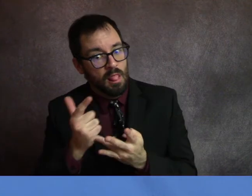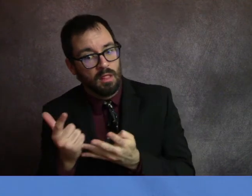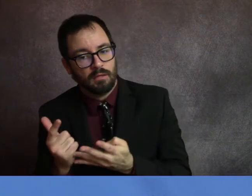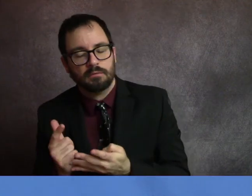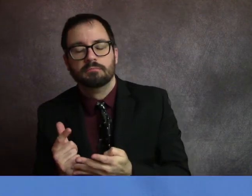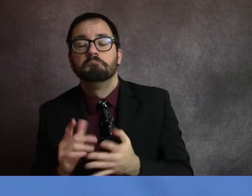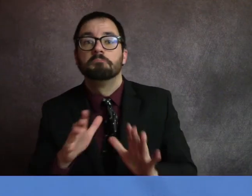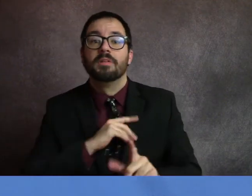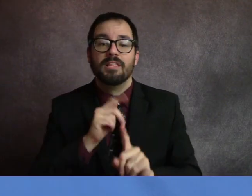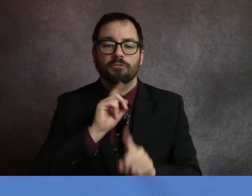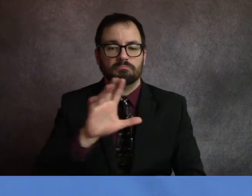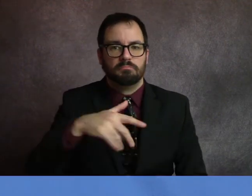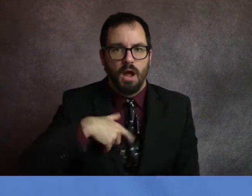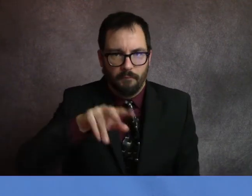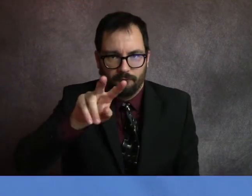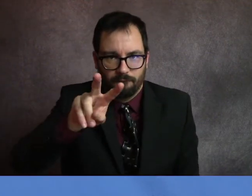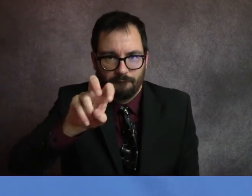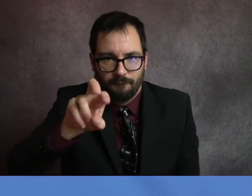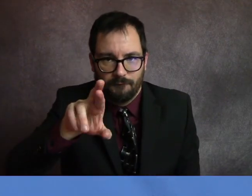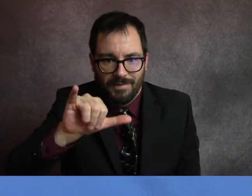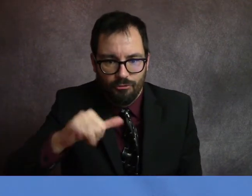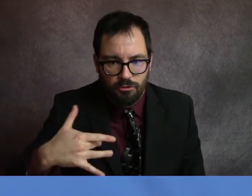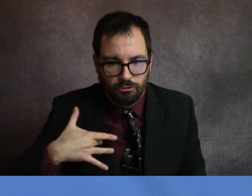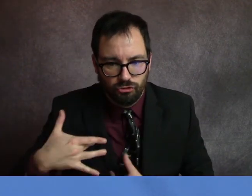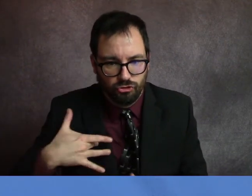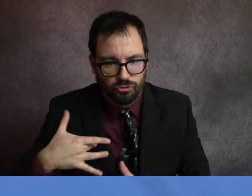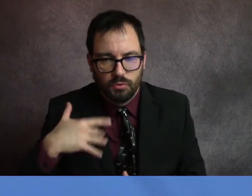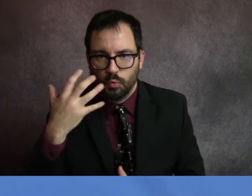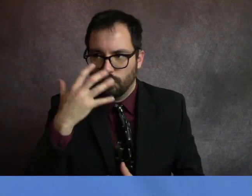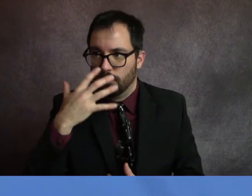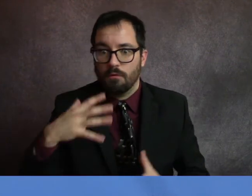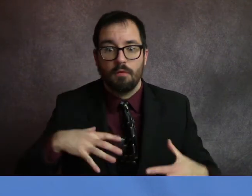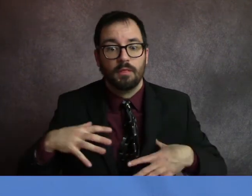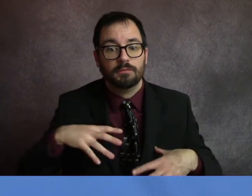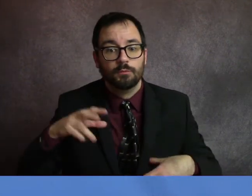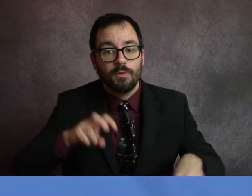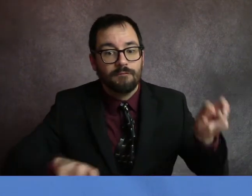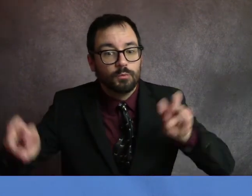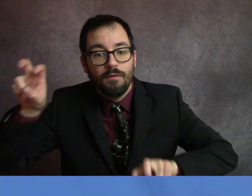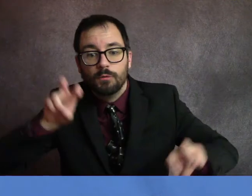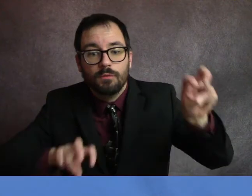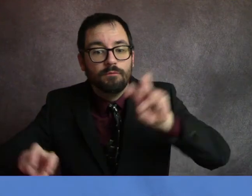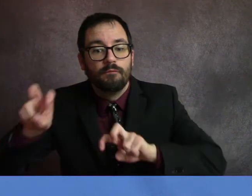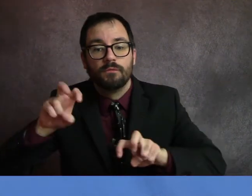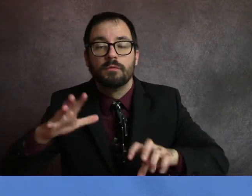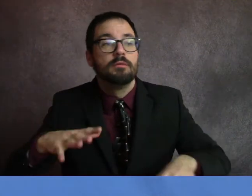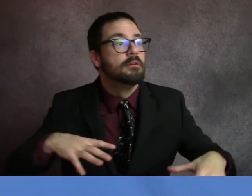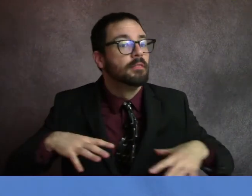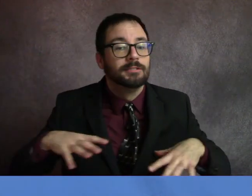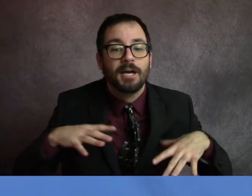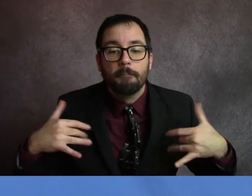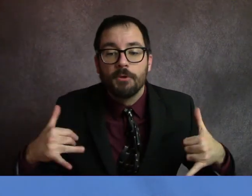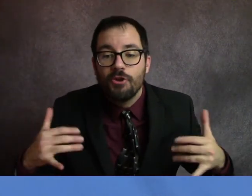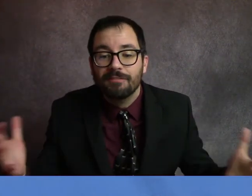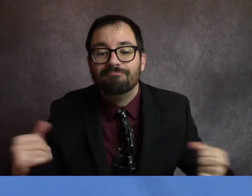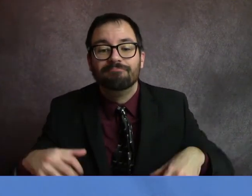further? I'm very concerned about that. I'm really concerned about the holiday travel. I'm really concerned about holiday parties. I'm